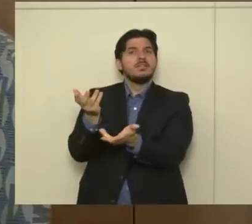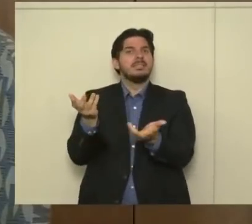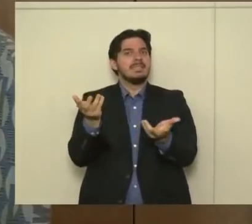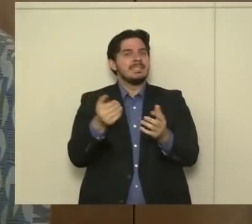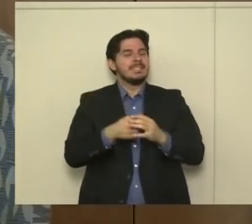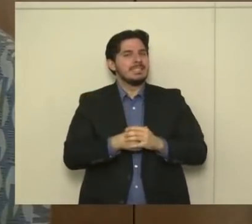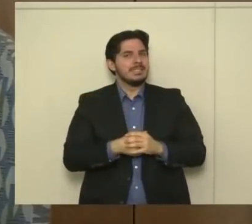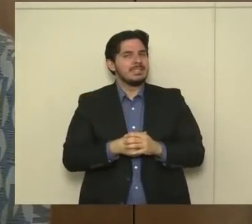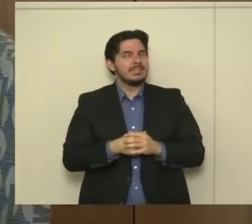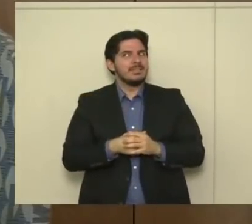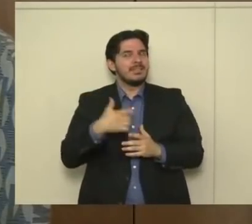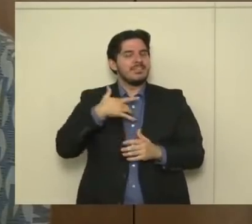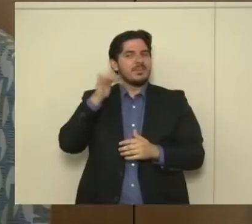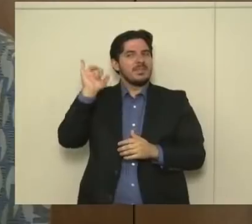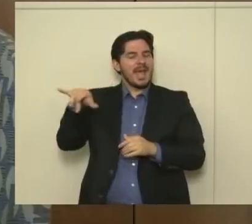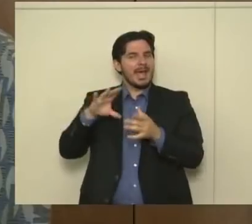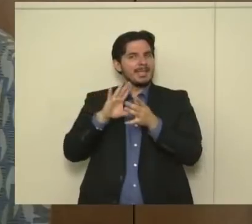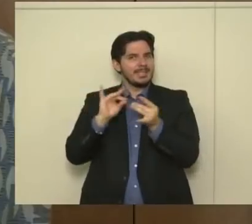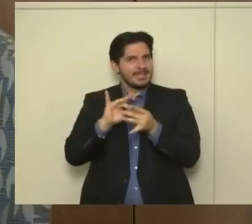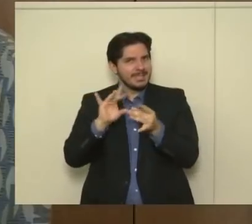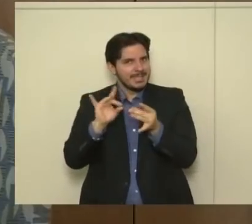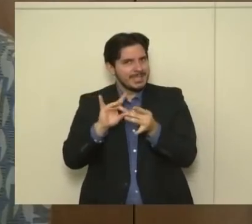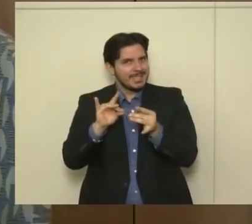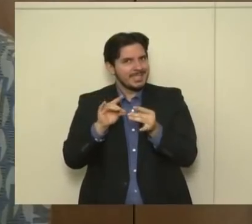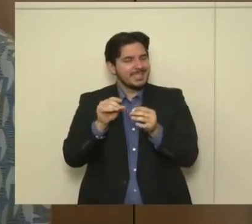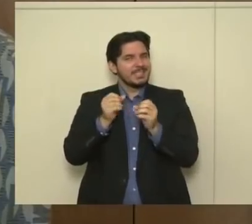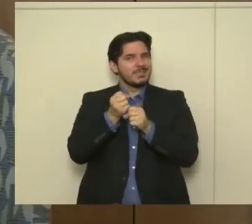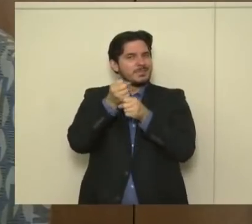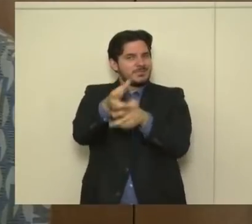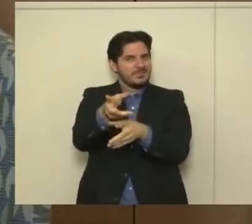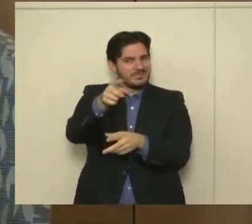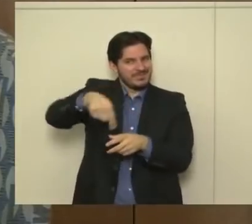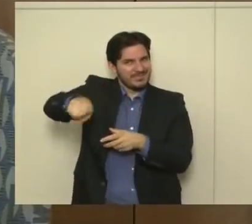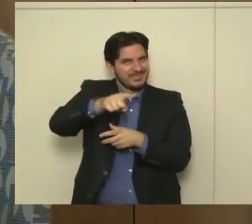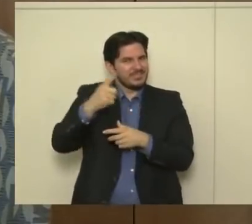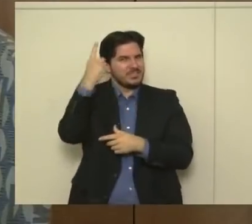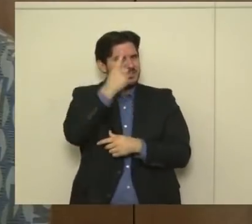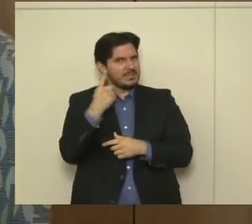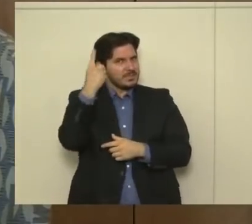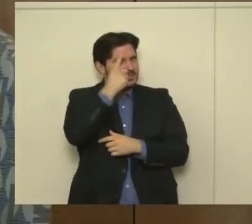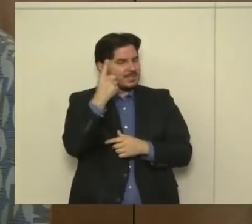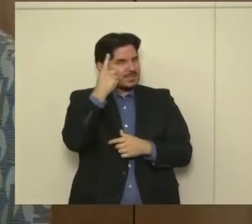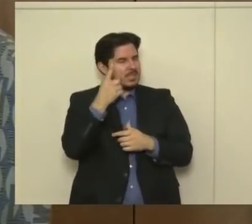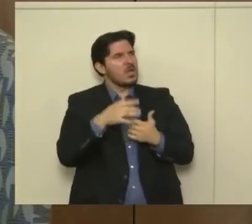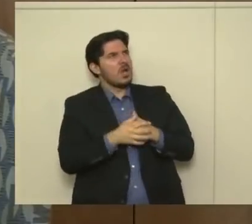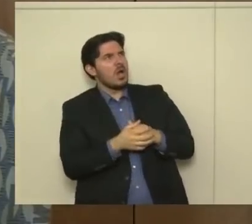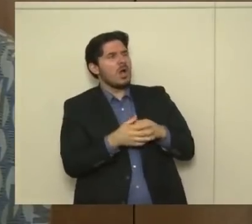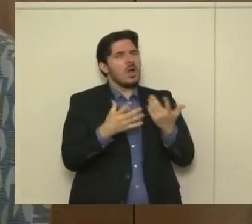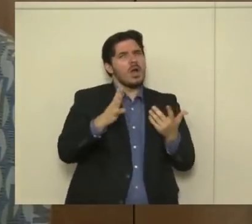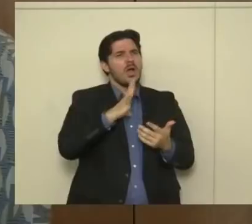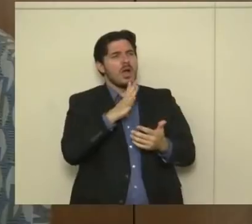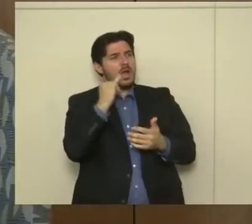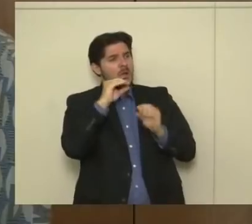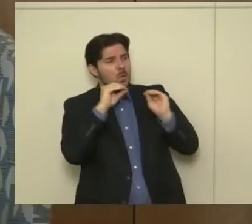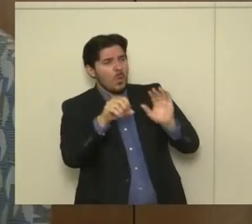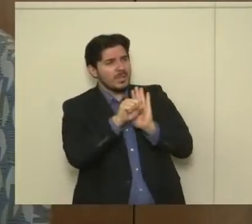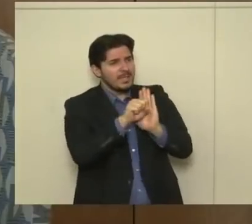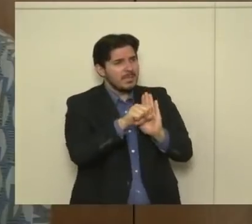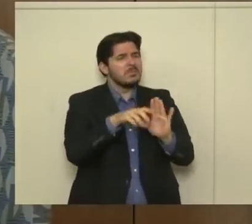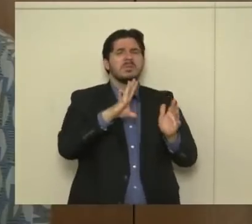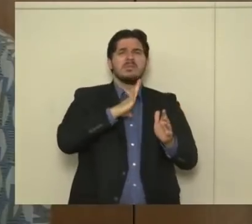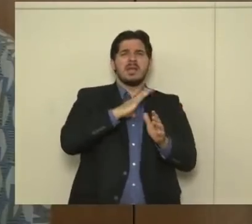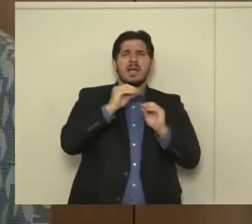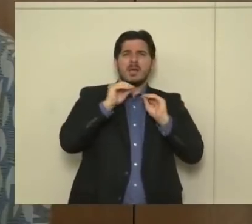symptomatic individuals, and it's also a signal to the testing manufacturers that they might have some time to catch up getting